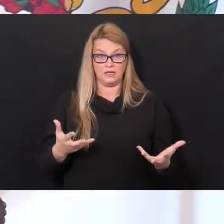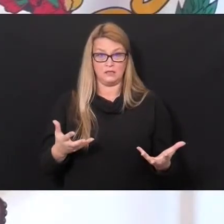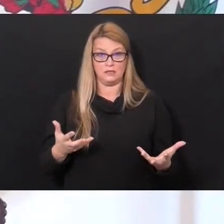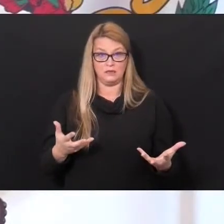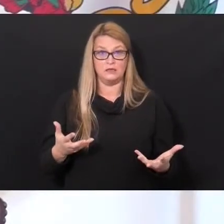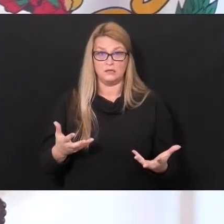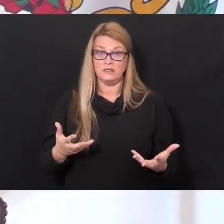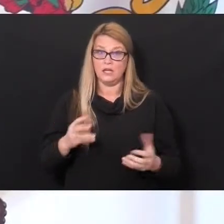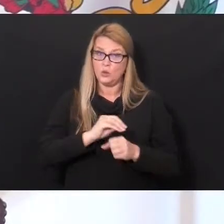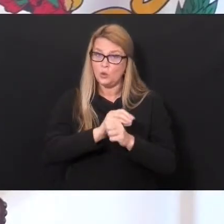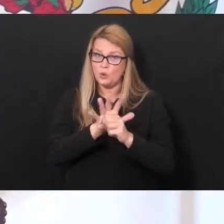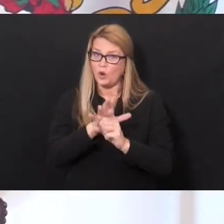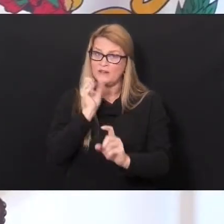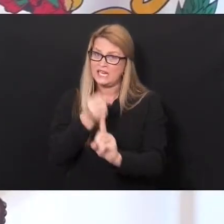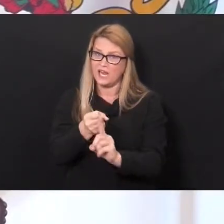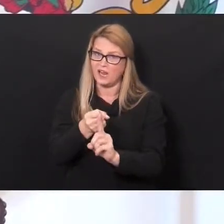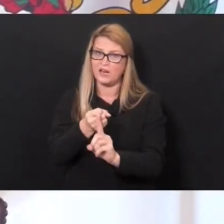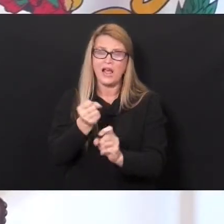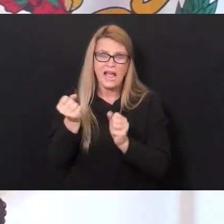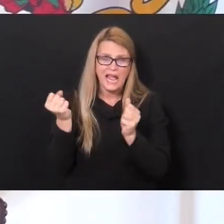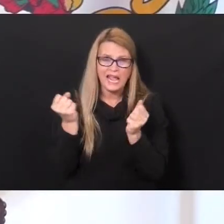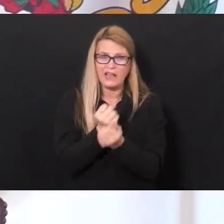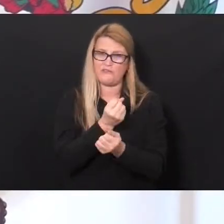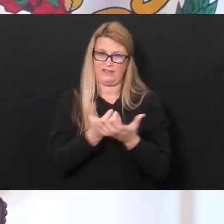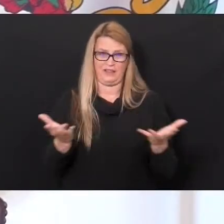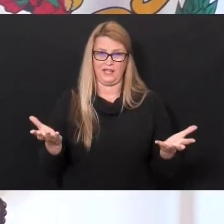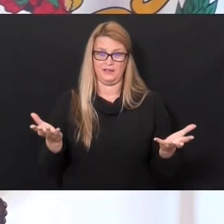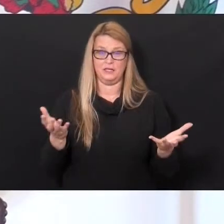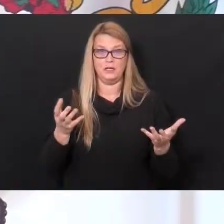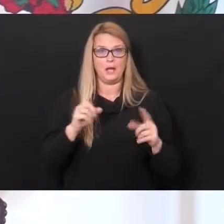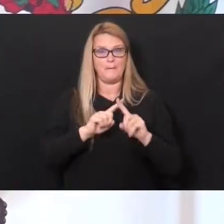everybody. But this nation